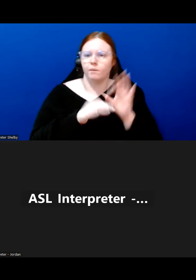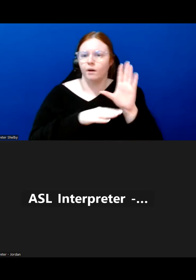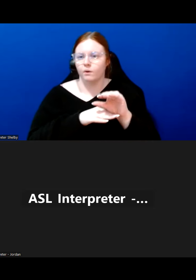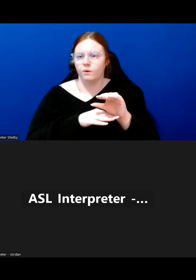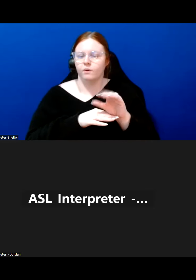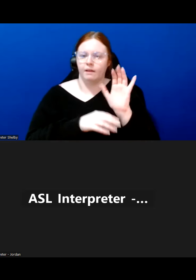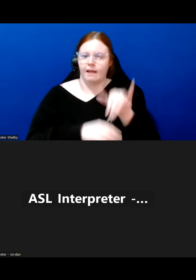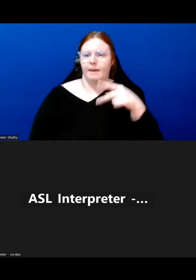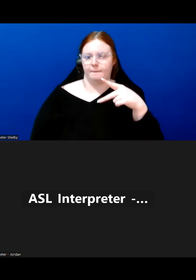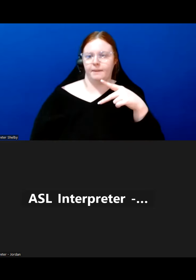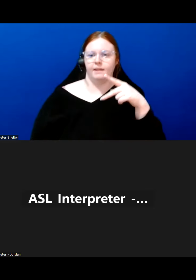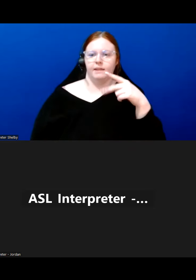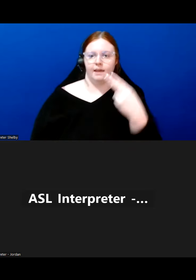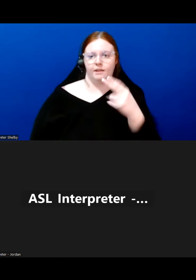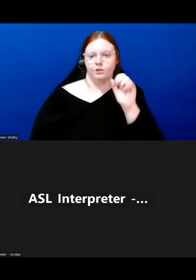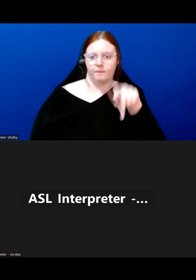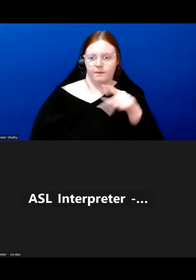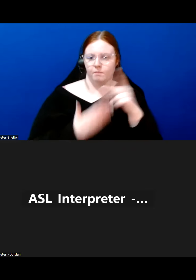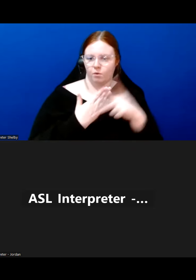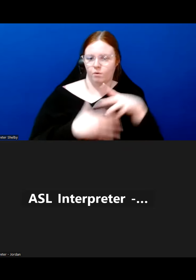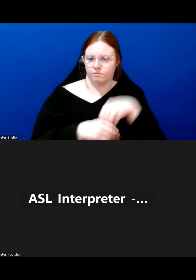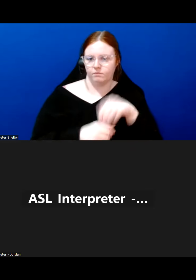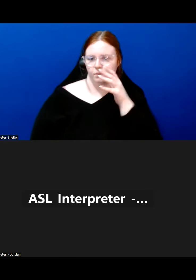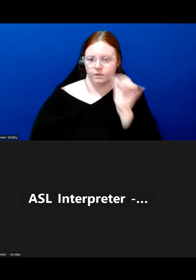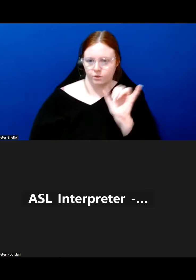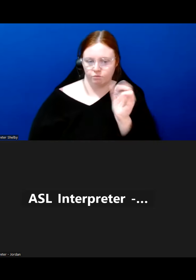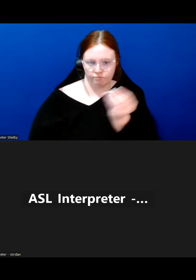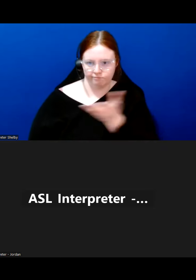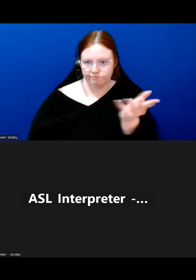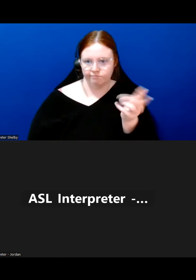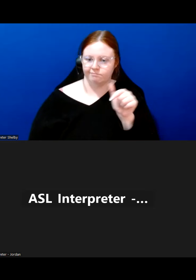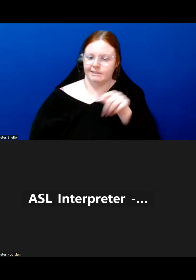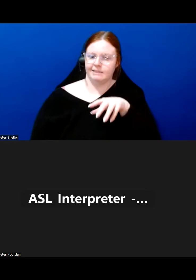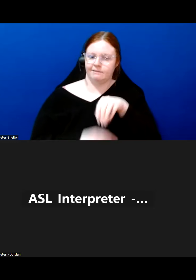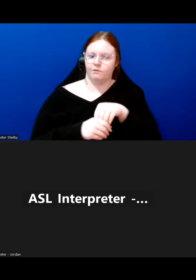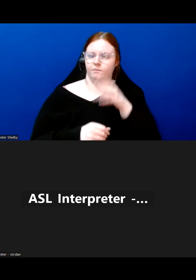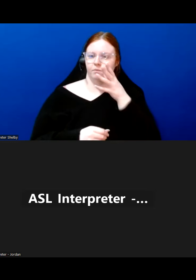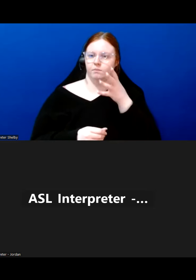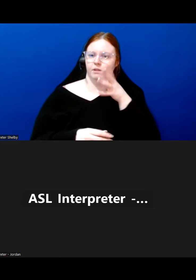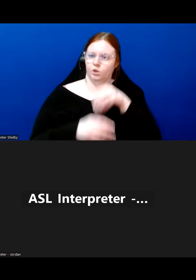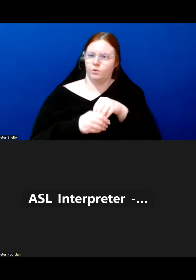provincial hearing aid program. So just to let people know on the call that this will be in the follow-up.